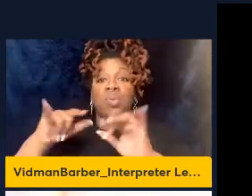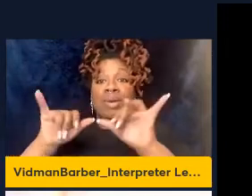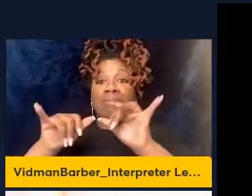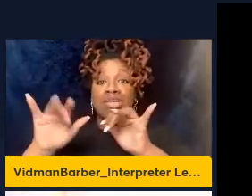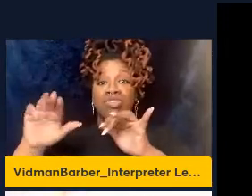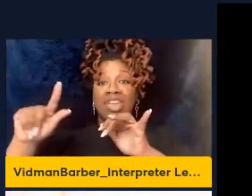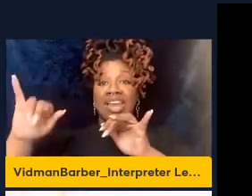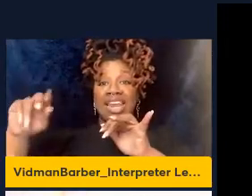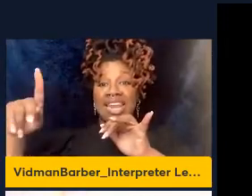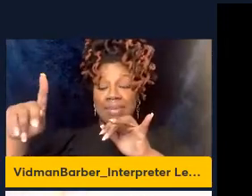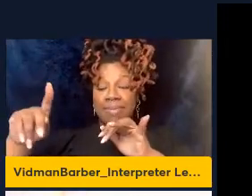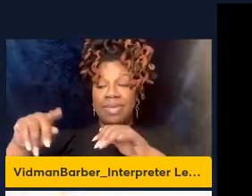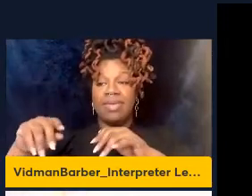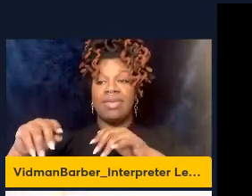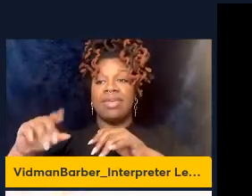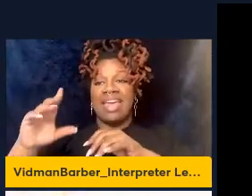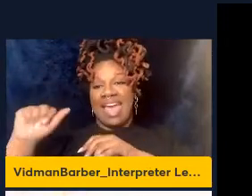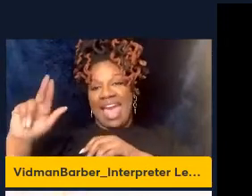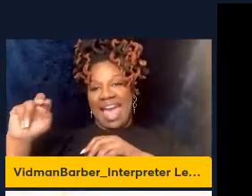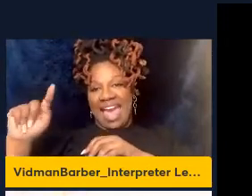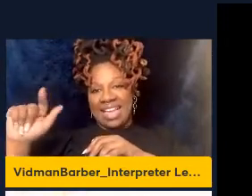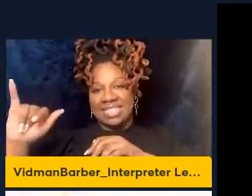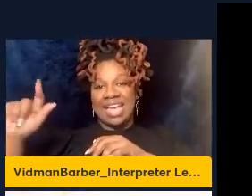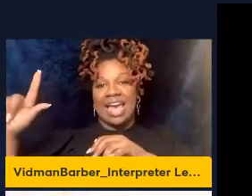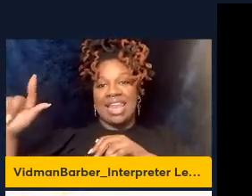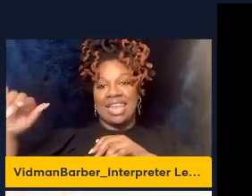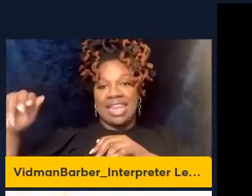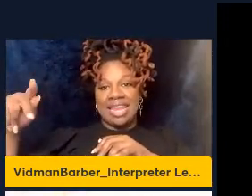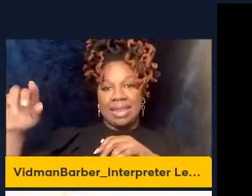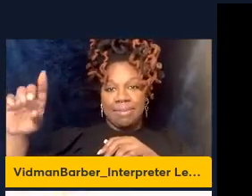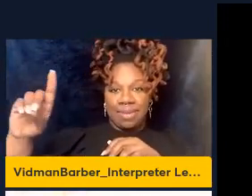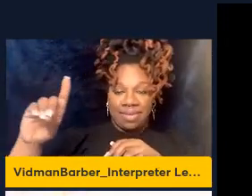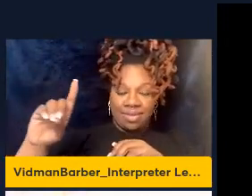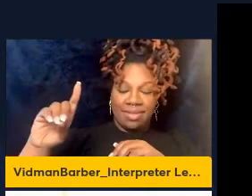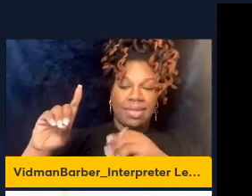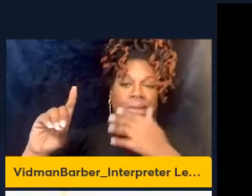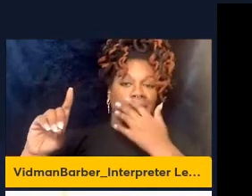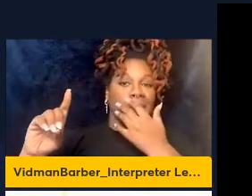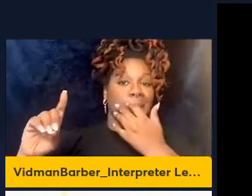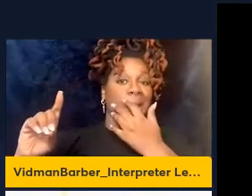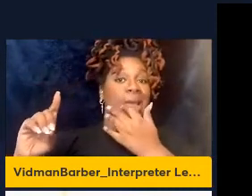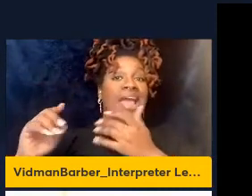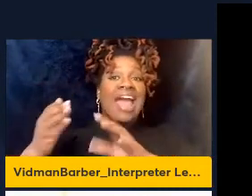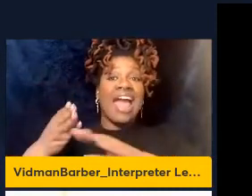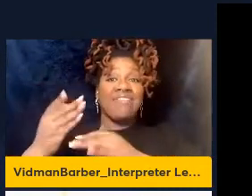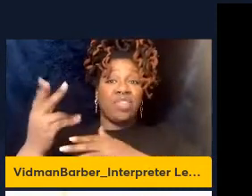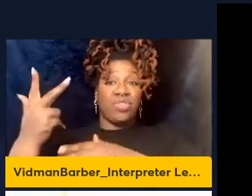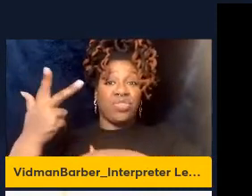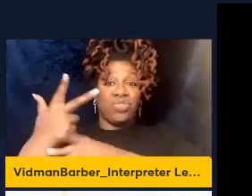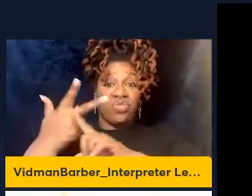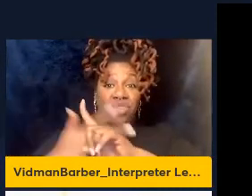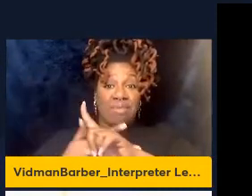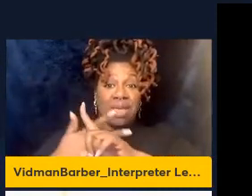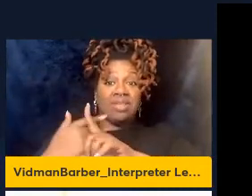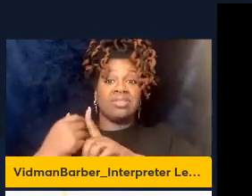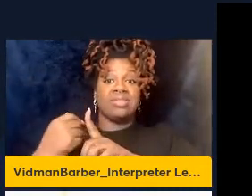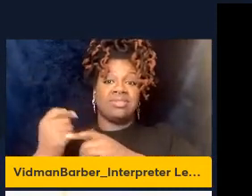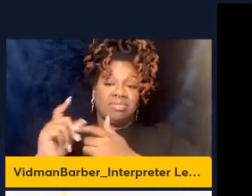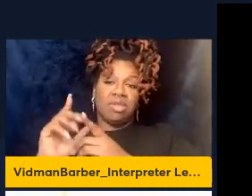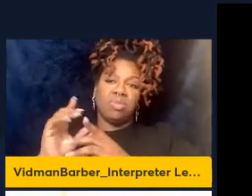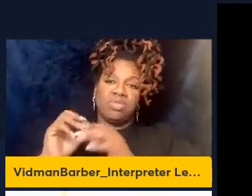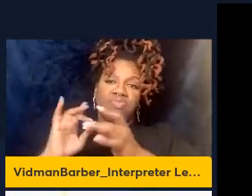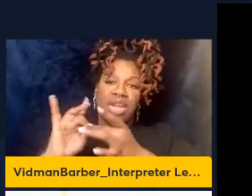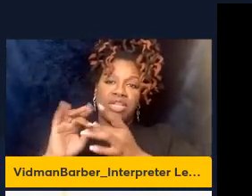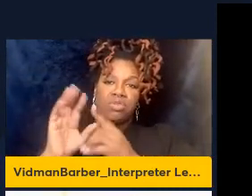the anti-lipid antibodies in their blood, we saw it was super high, super elevated. After a 3-month intervention that was culturally sensitive, basically took into